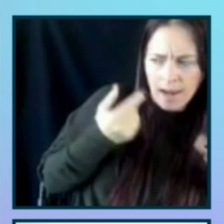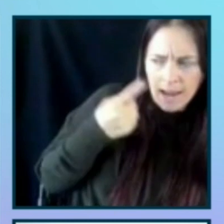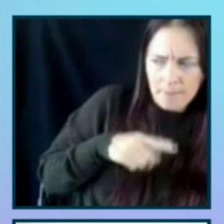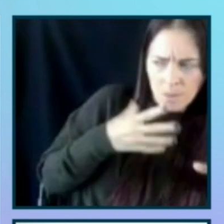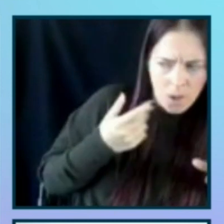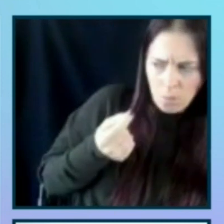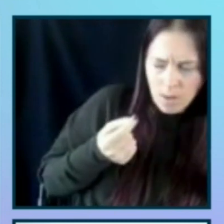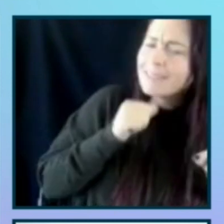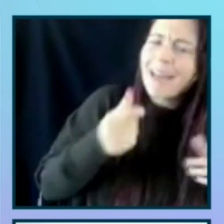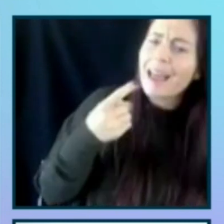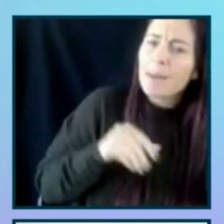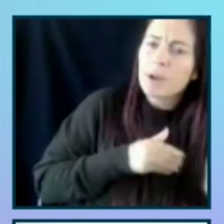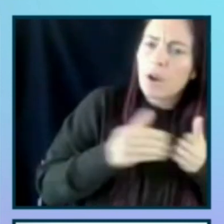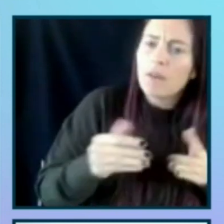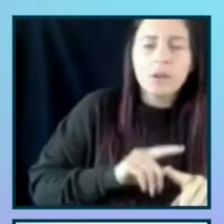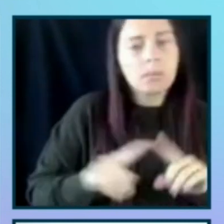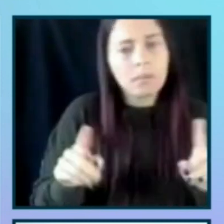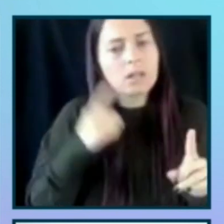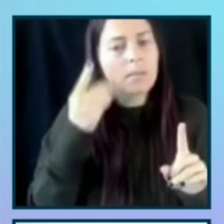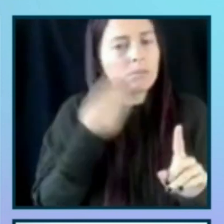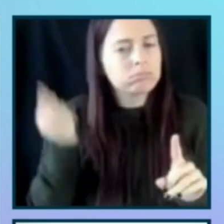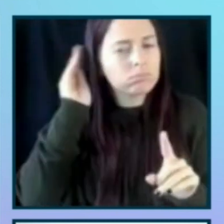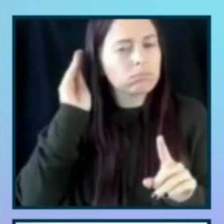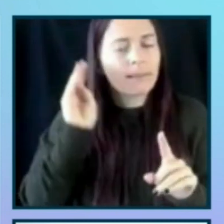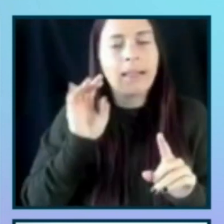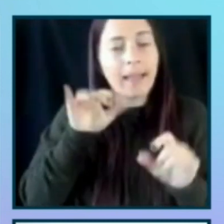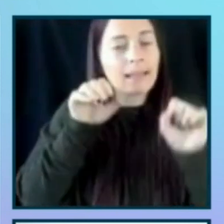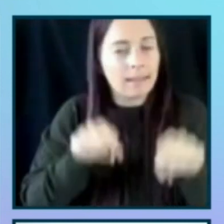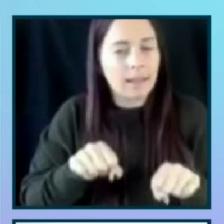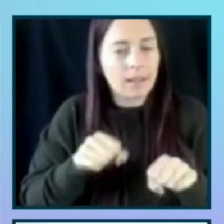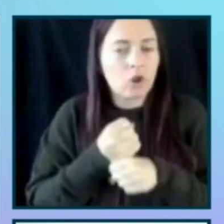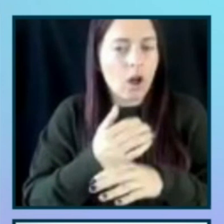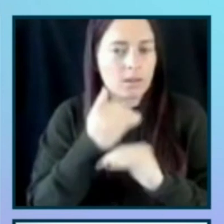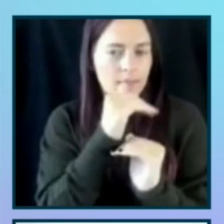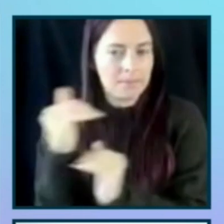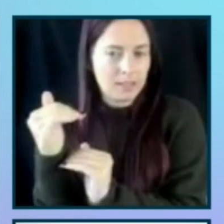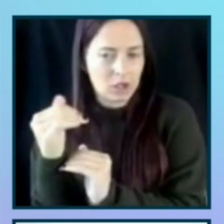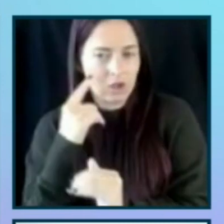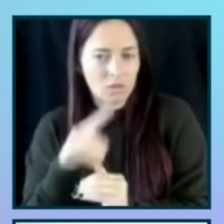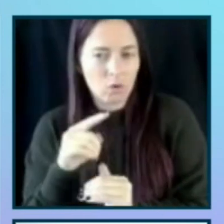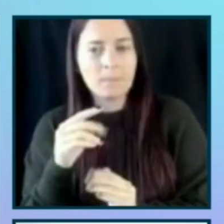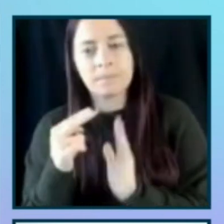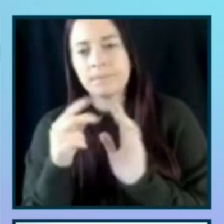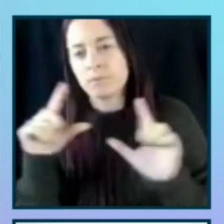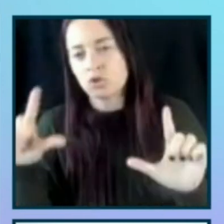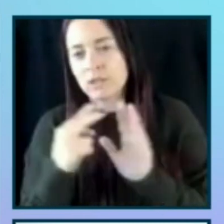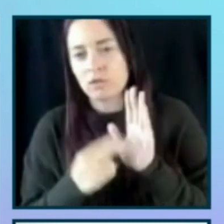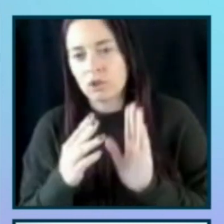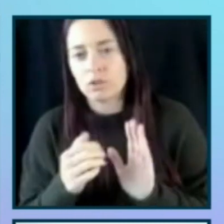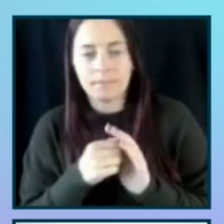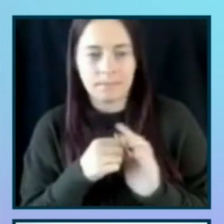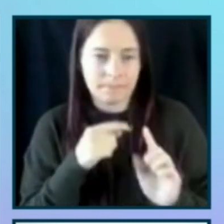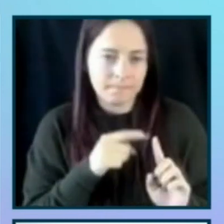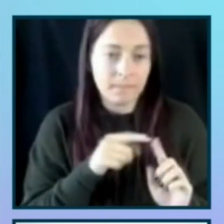very often, but it is just something to note as a limitation. And then another challenge was we aren't